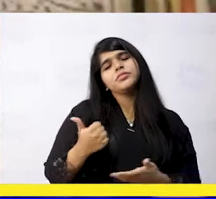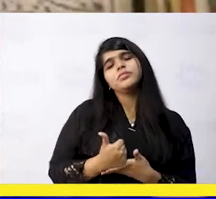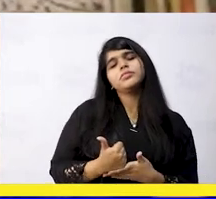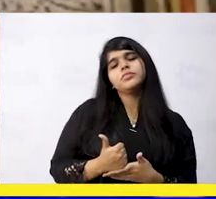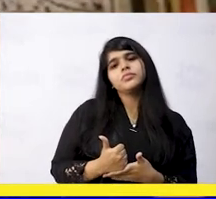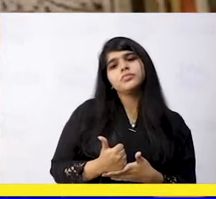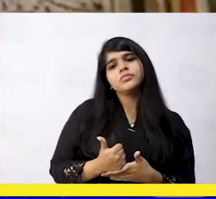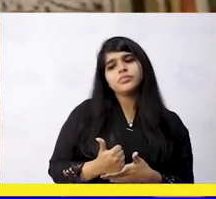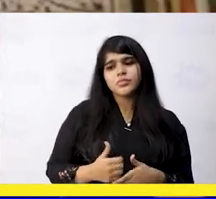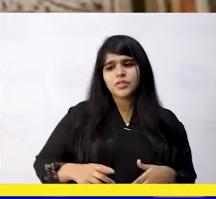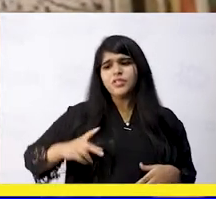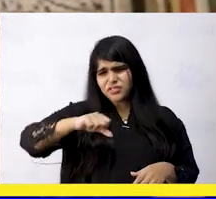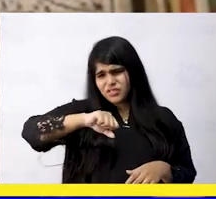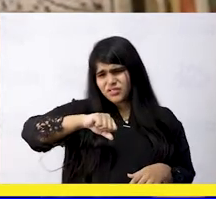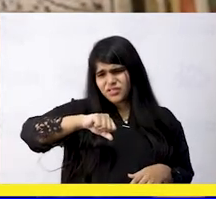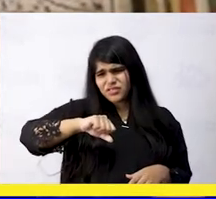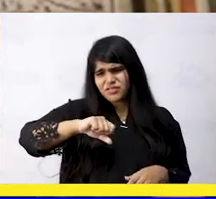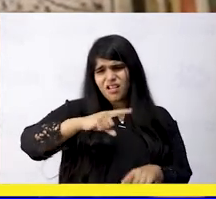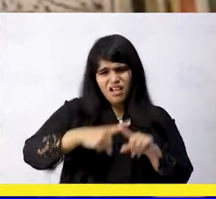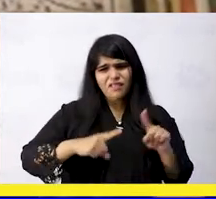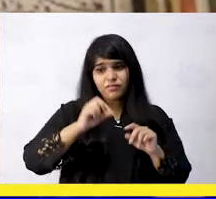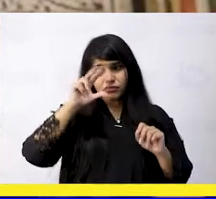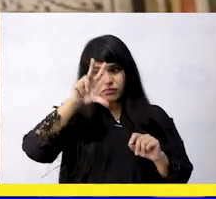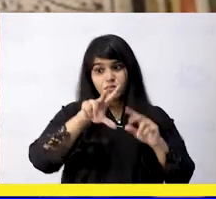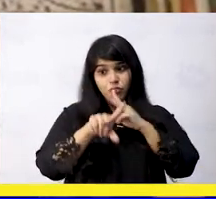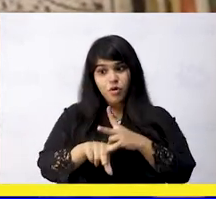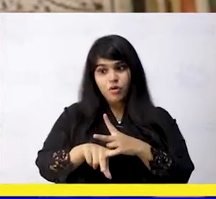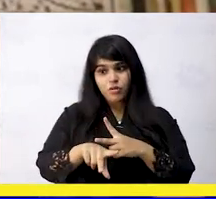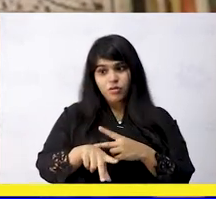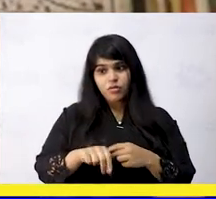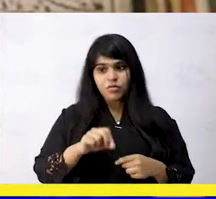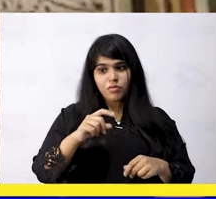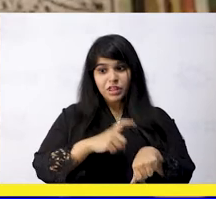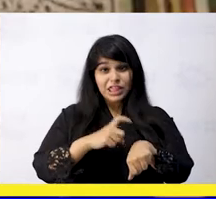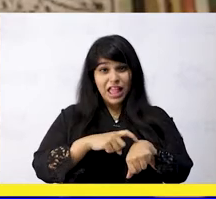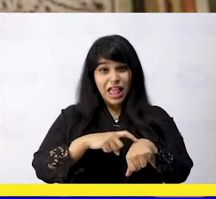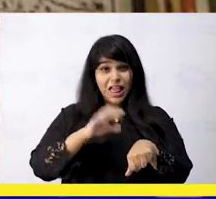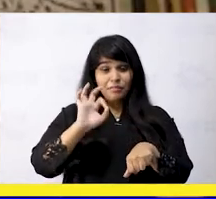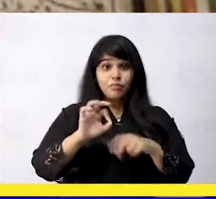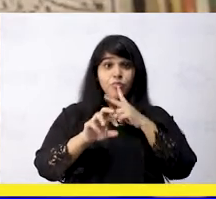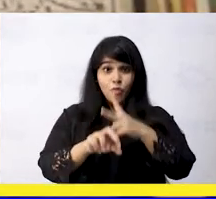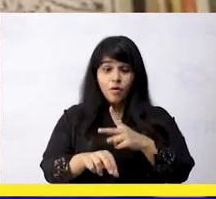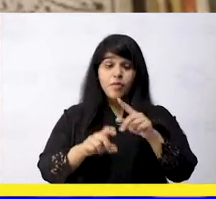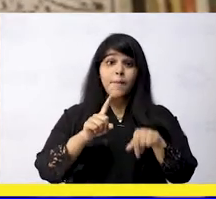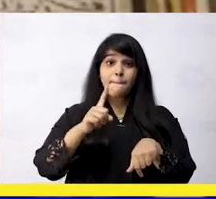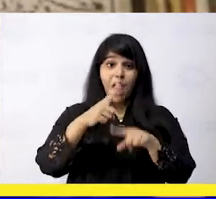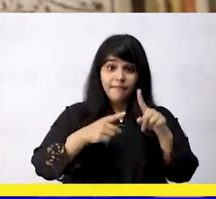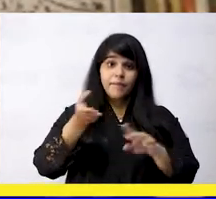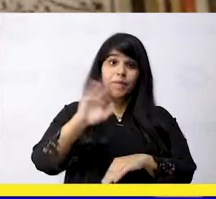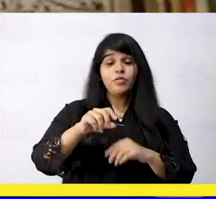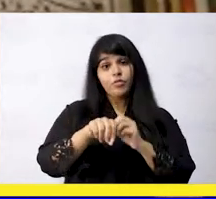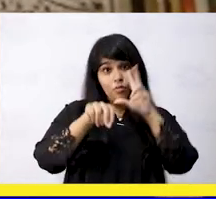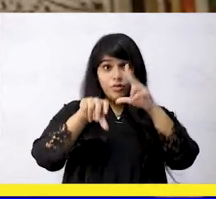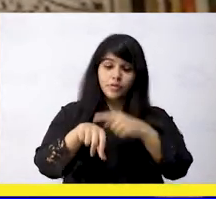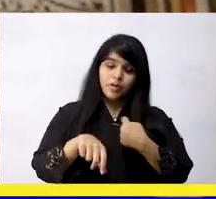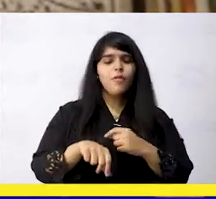And he told his watch, "Hey, watch, wake me up in half an hour." And his special super duper alarm clock watch